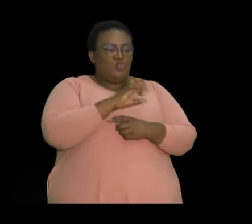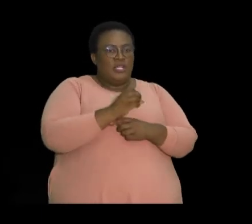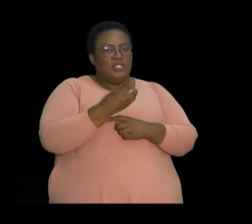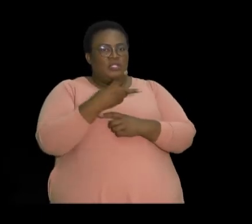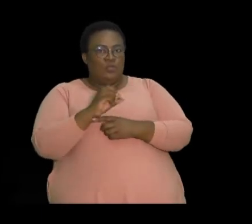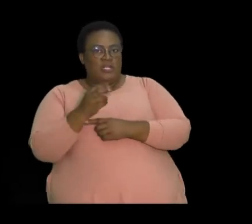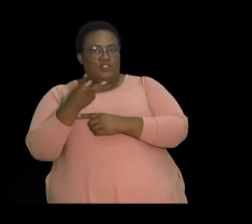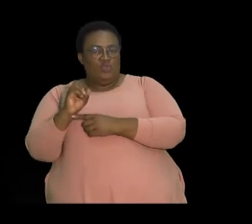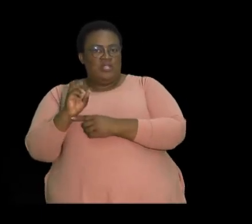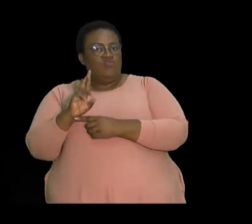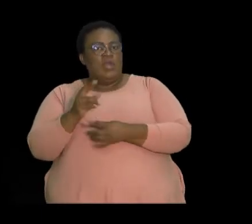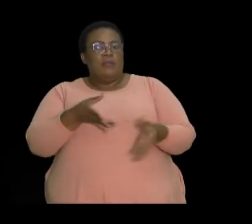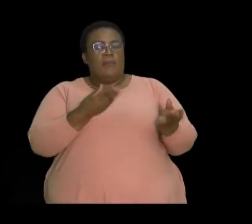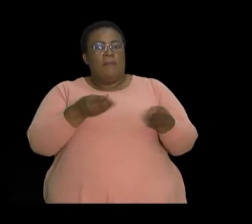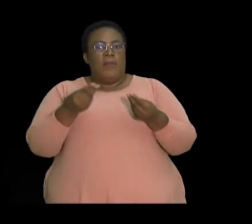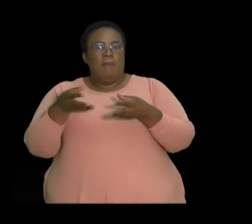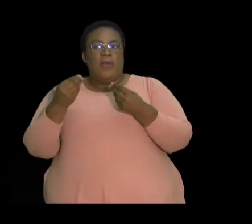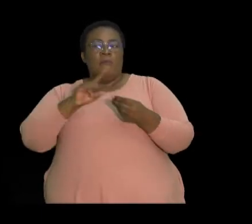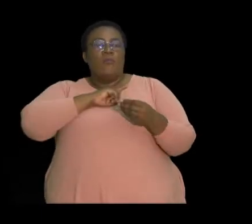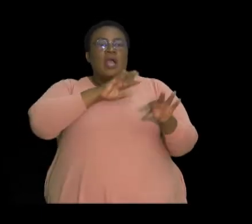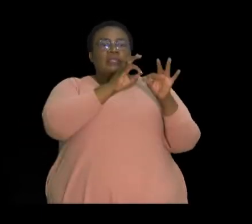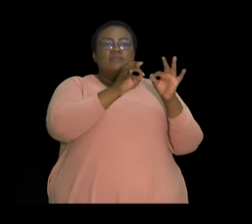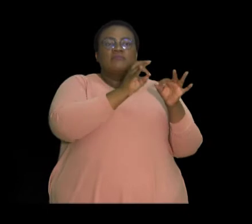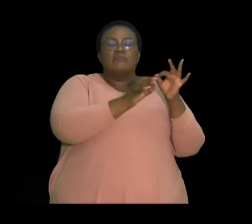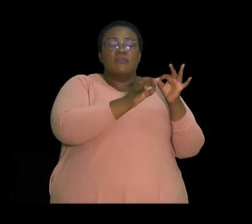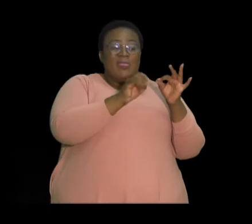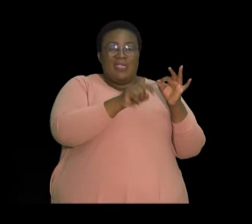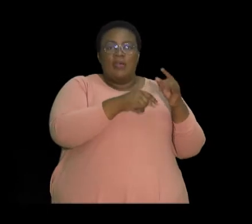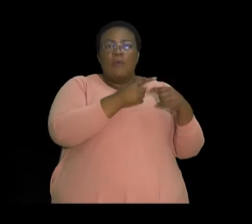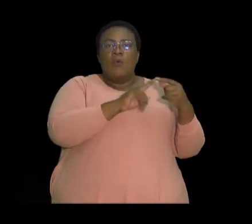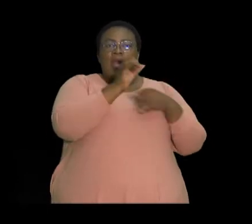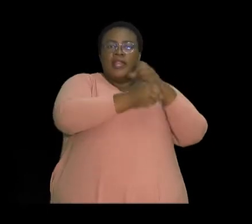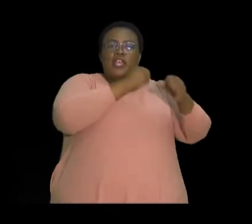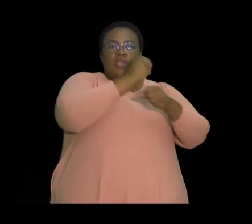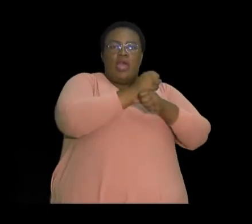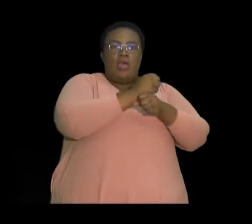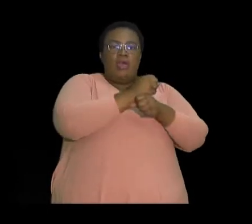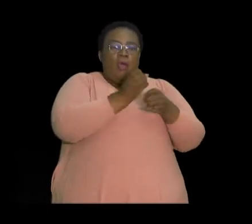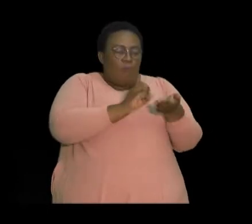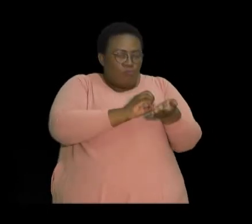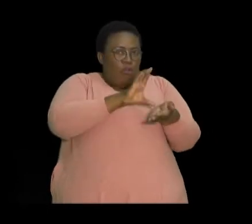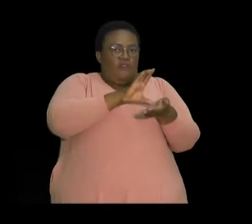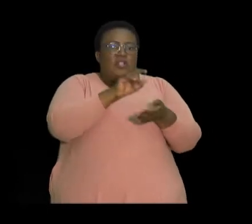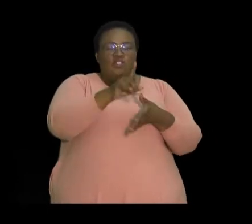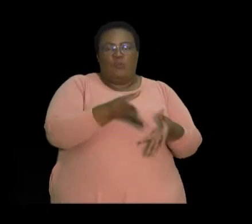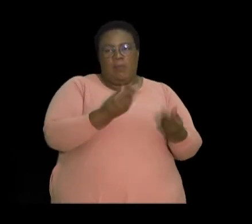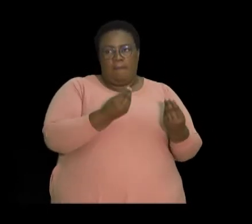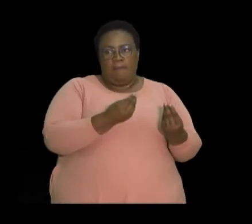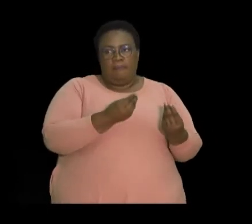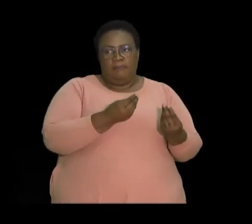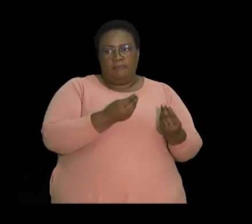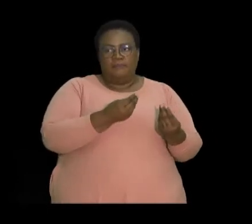a yearly profit that you are getting into your investment. And also, this forms what we call